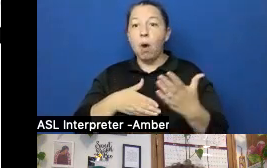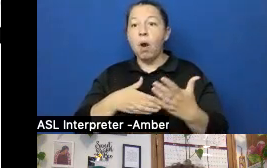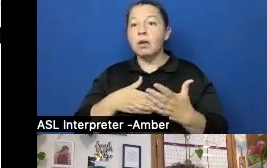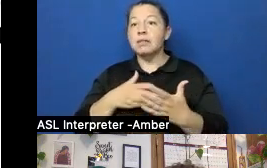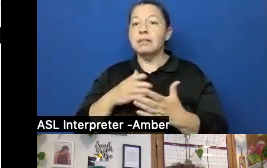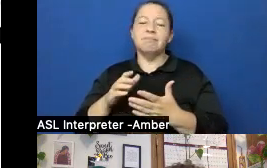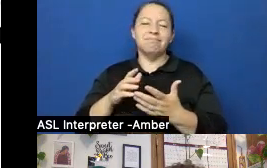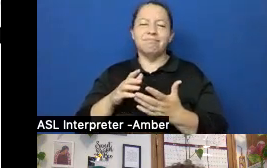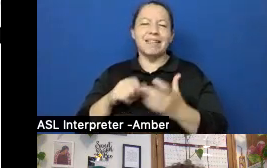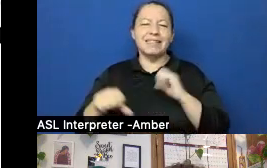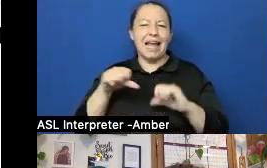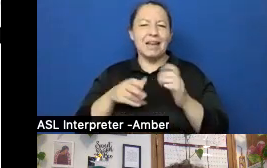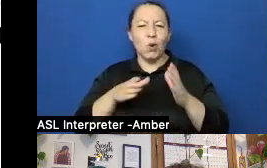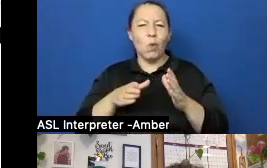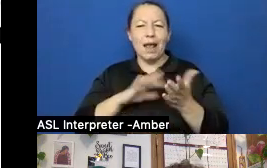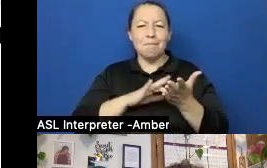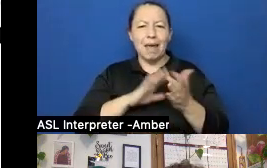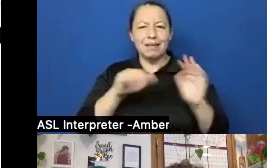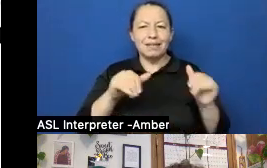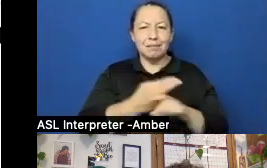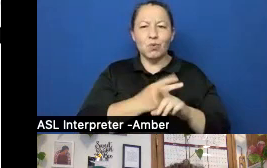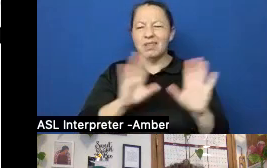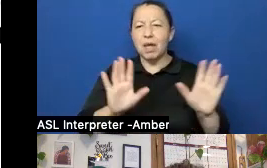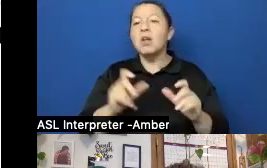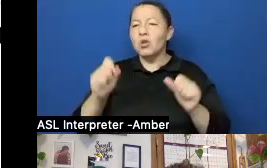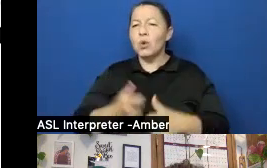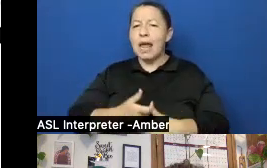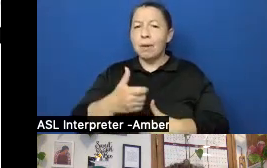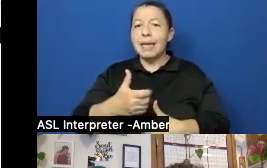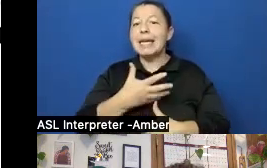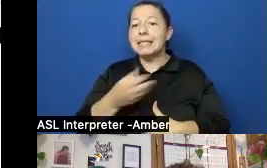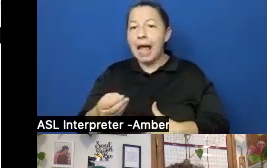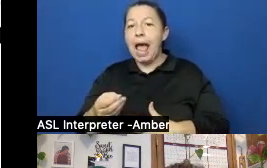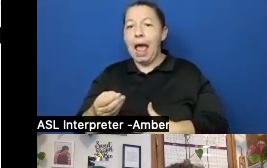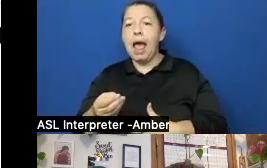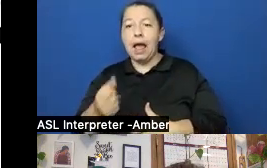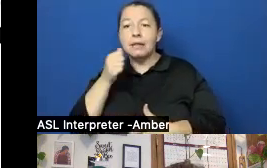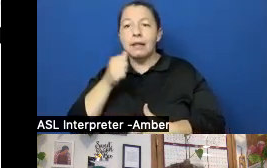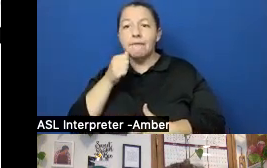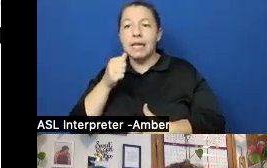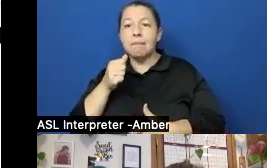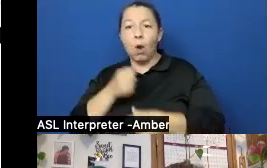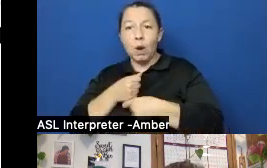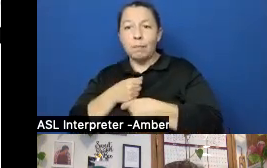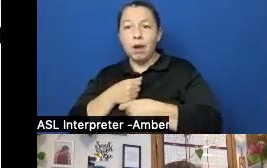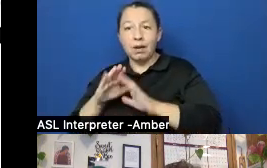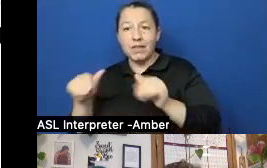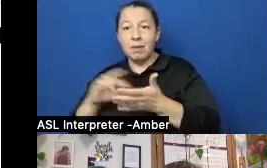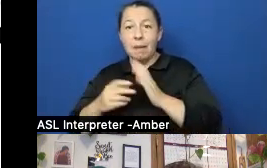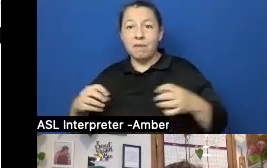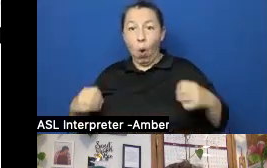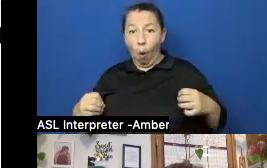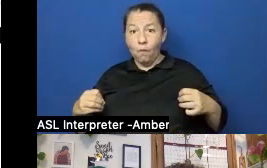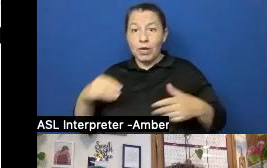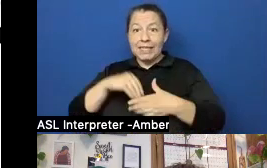it needs to be colonized, but you can have a penis, but also the female reproductive system. So you may have ovaries, you